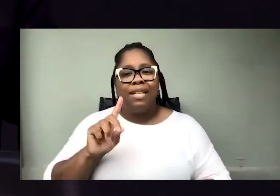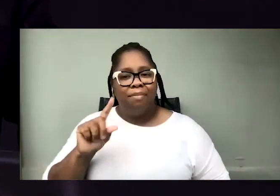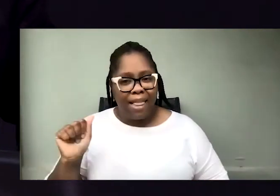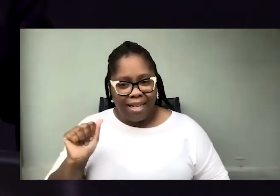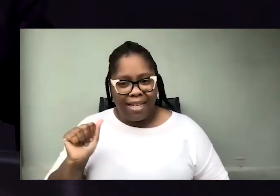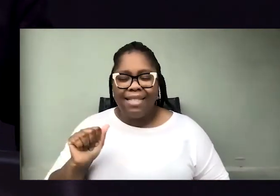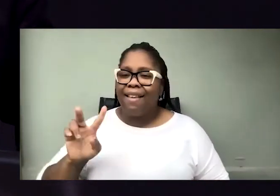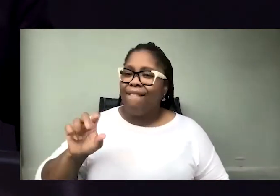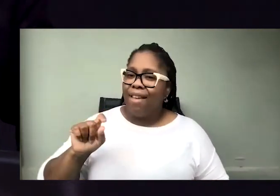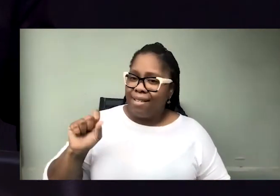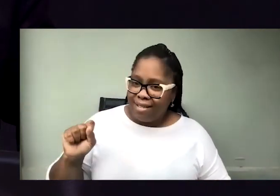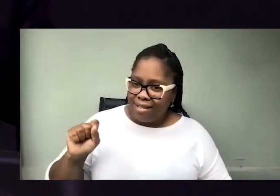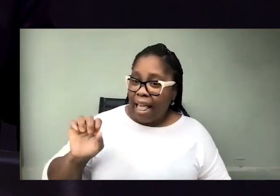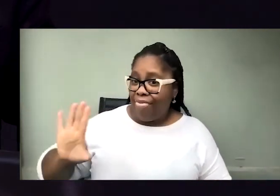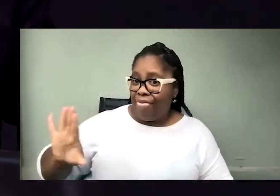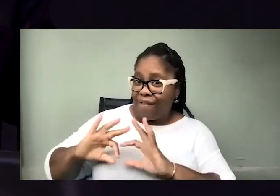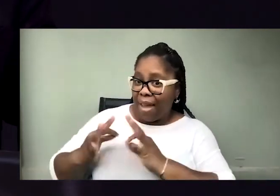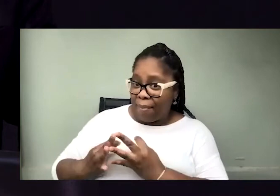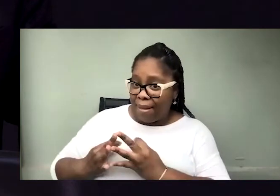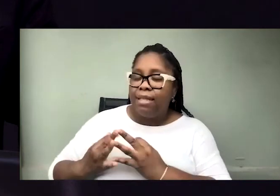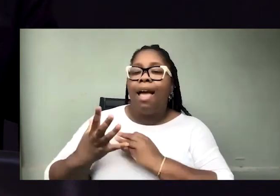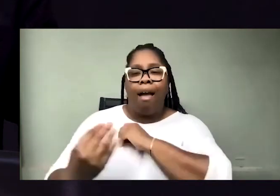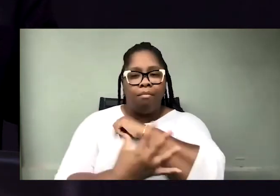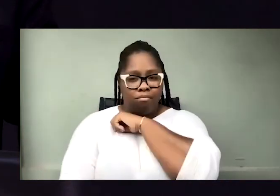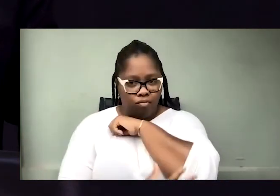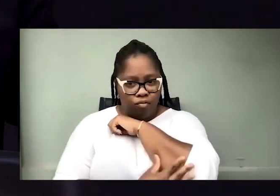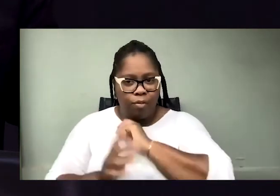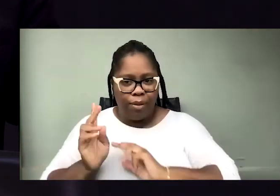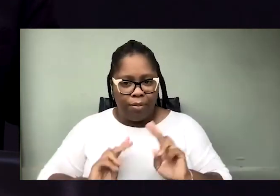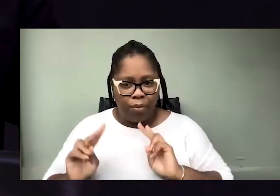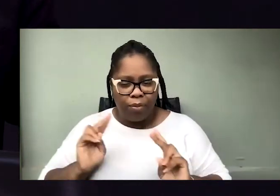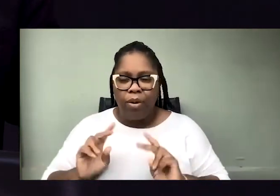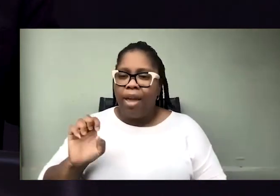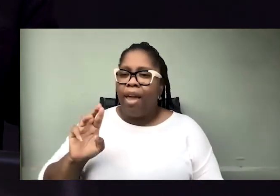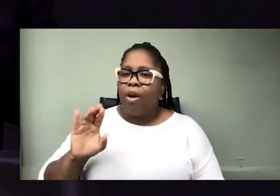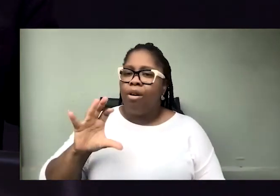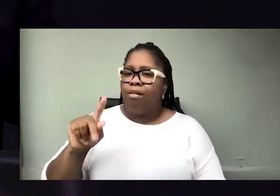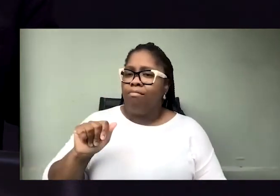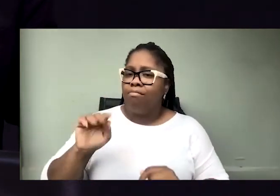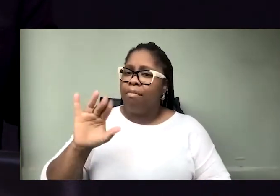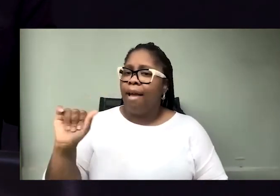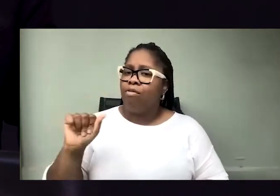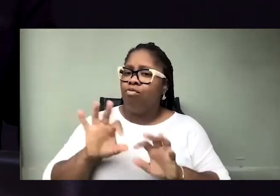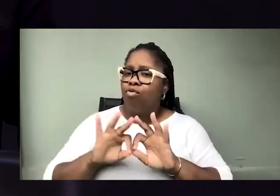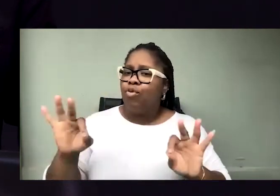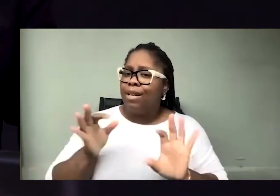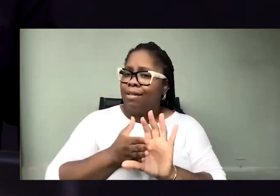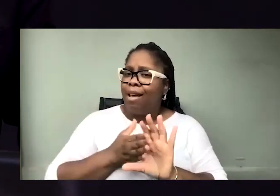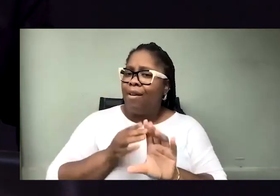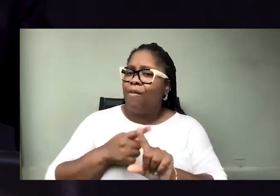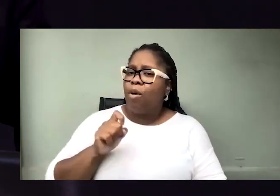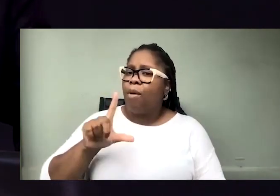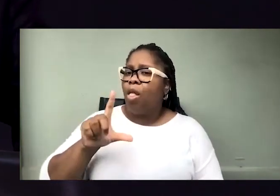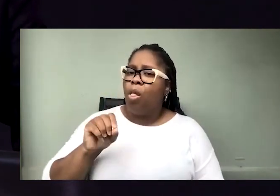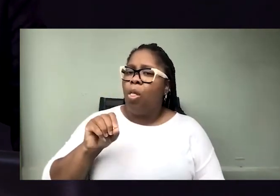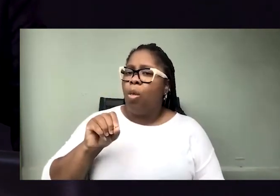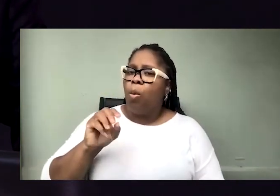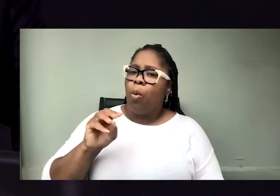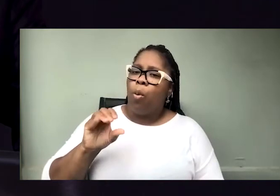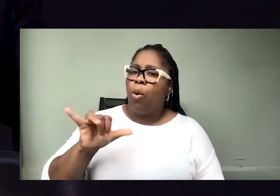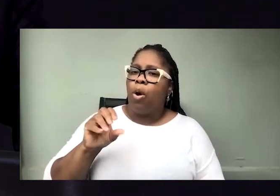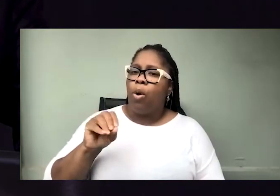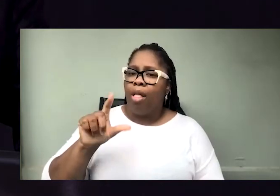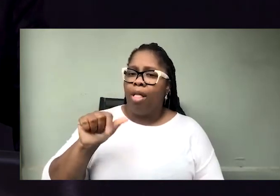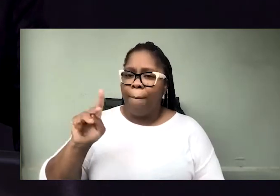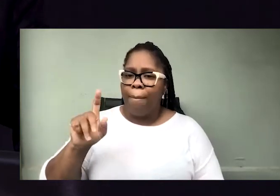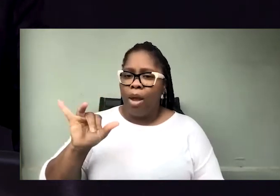disabilities, veterans, and families in poverty. Ericka earned her bachelor's degree in psychology from Loyola Marymount University and a